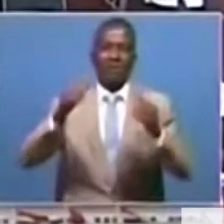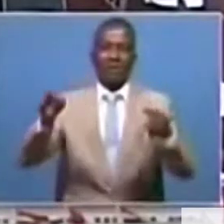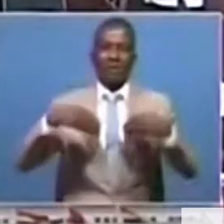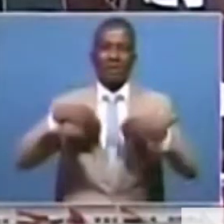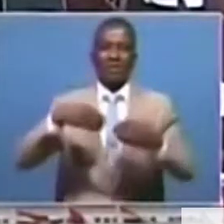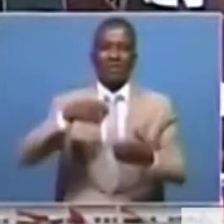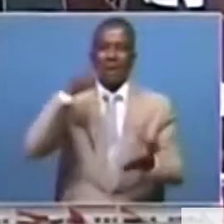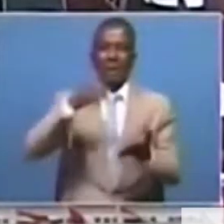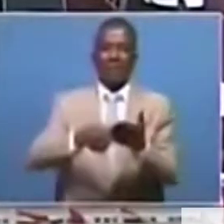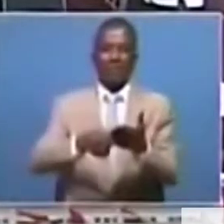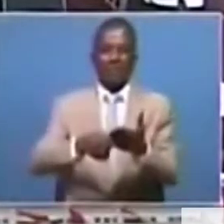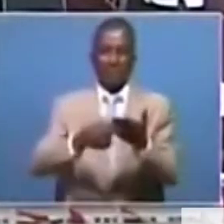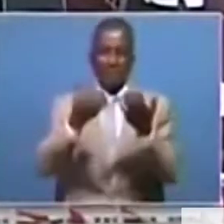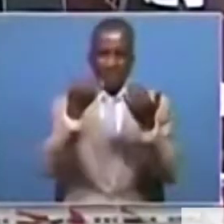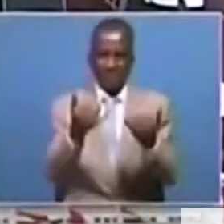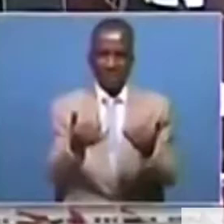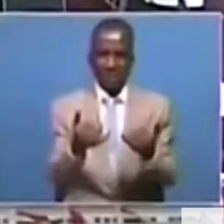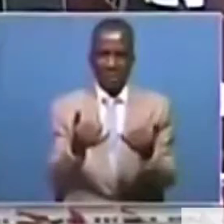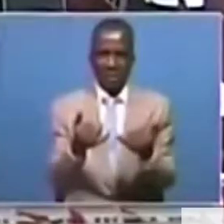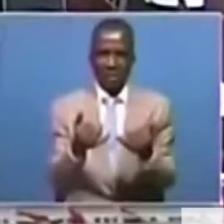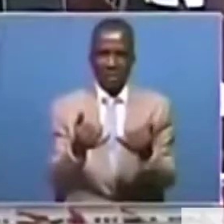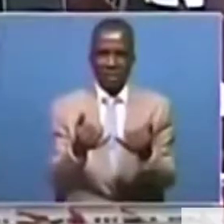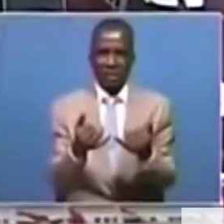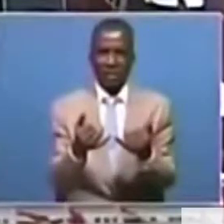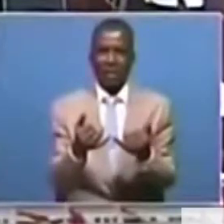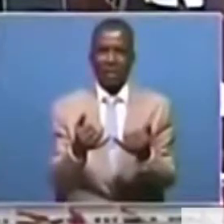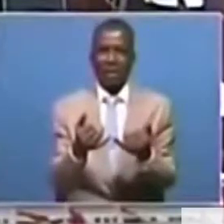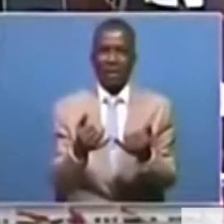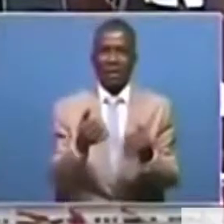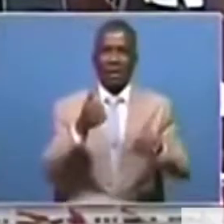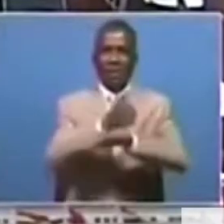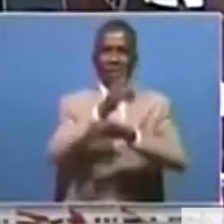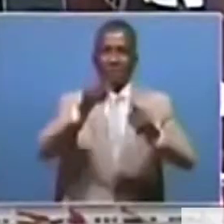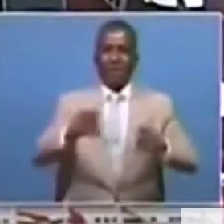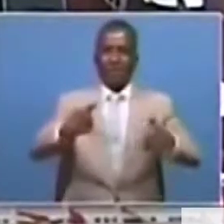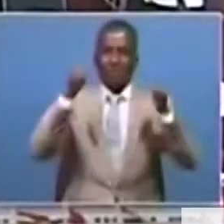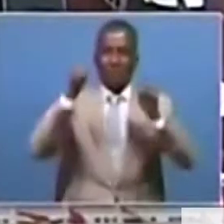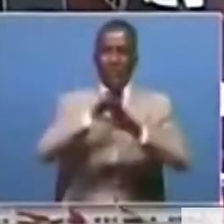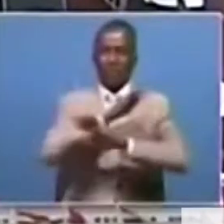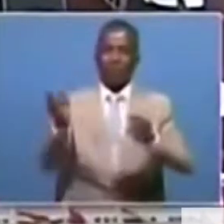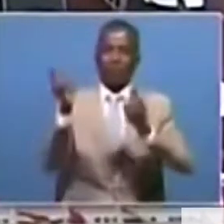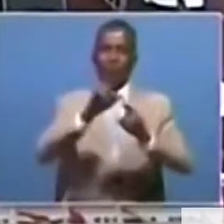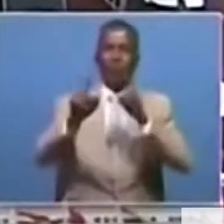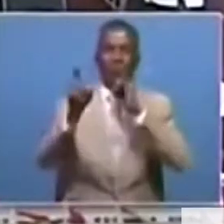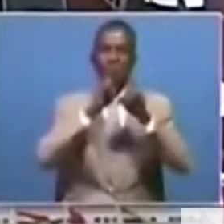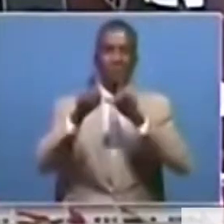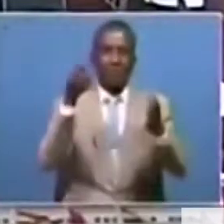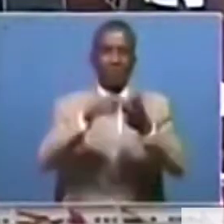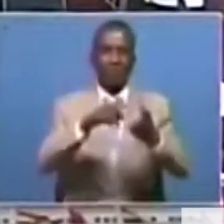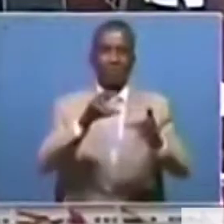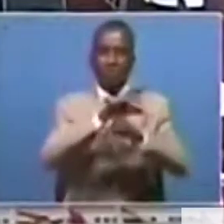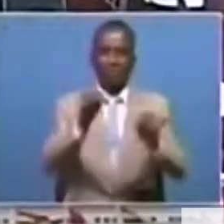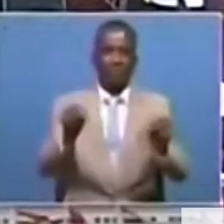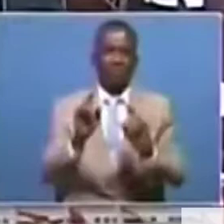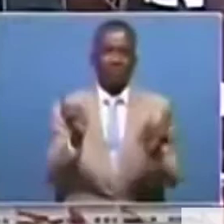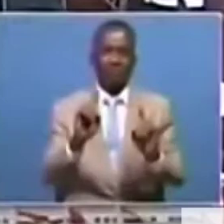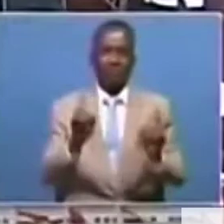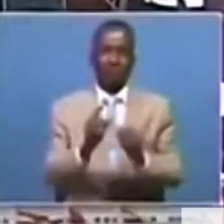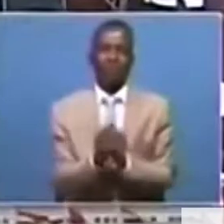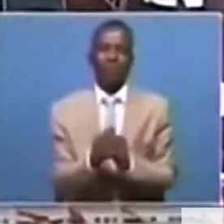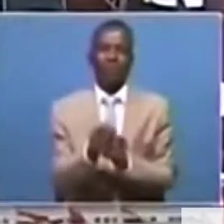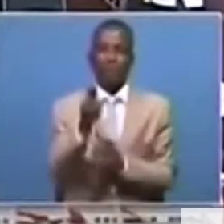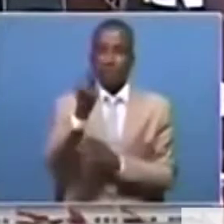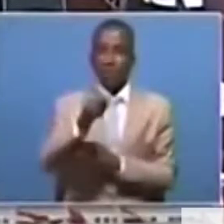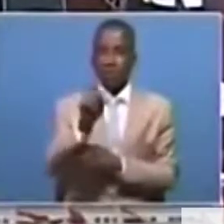instant case, however, the respondent decided not to testify at all. So no situation arises for there to be the need for